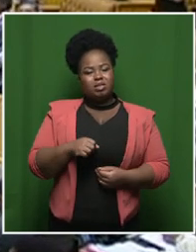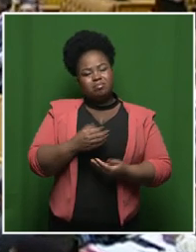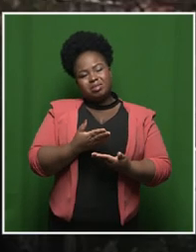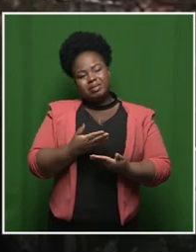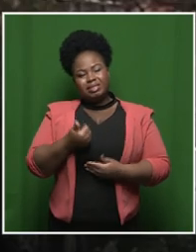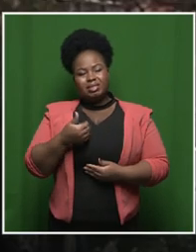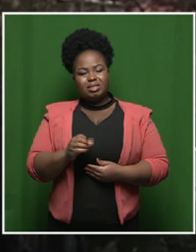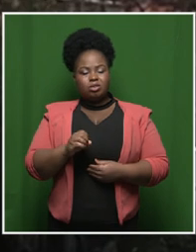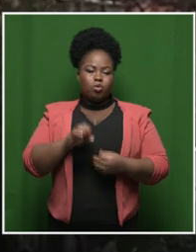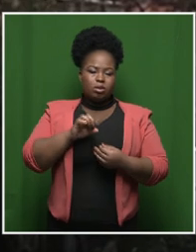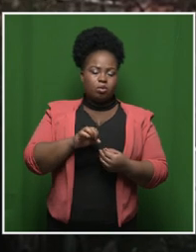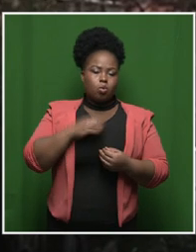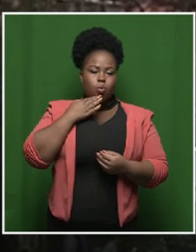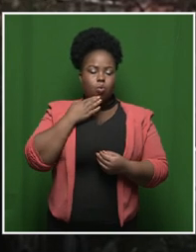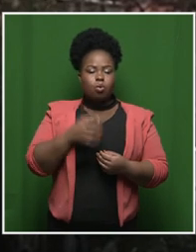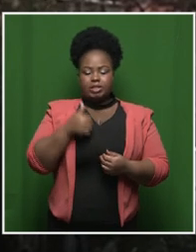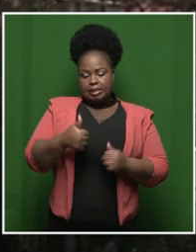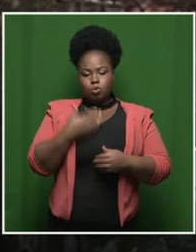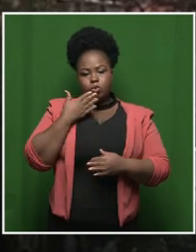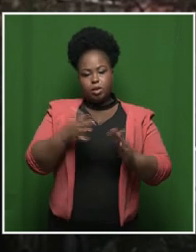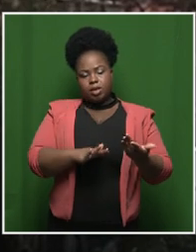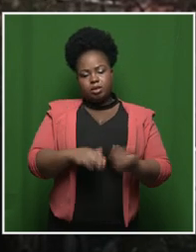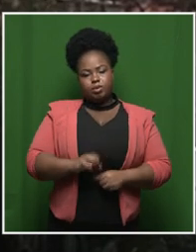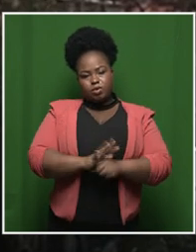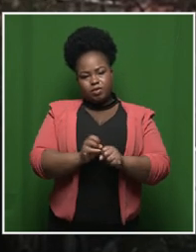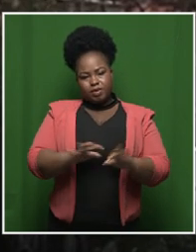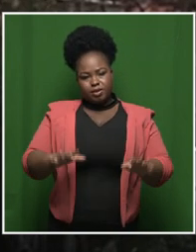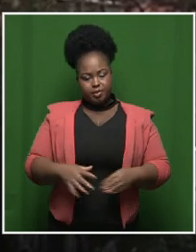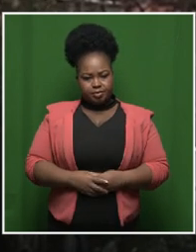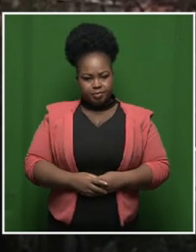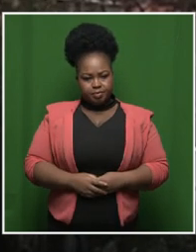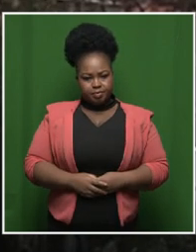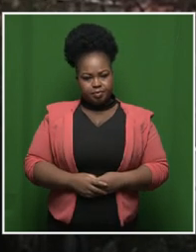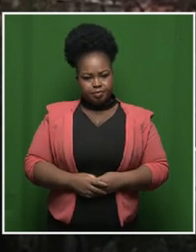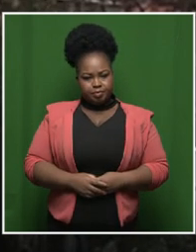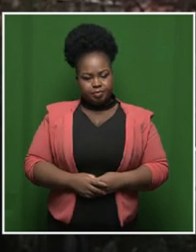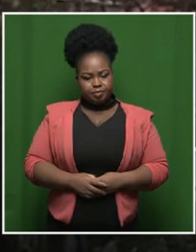died due to COVID-19. Manelisi Tubase, SABC News, Parliament.